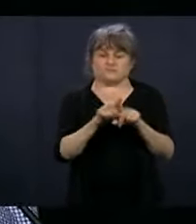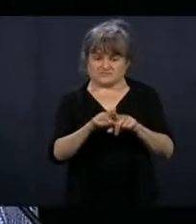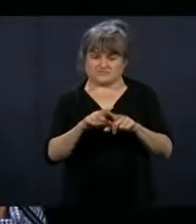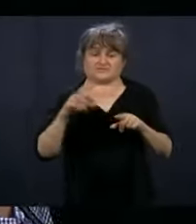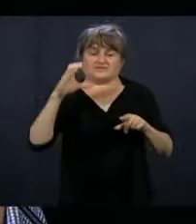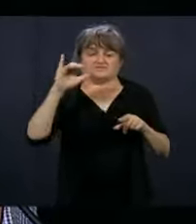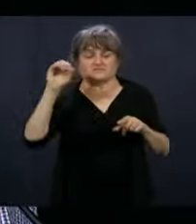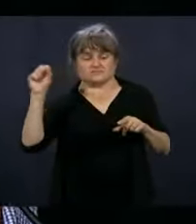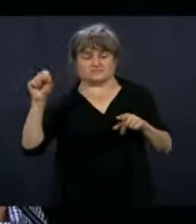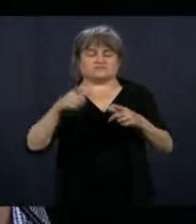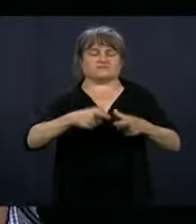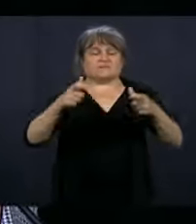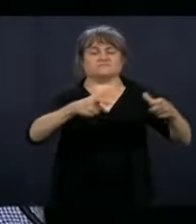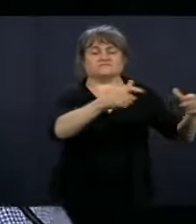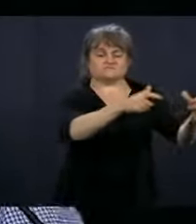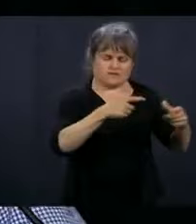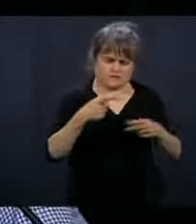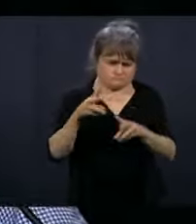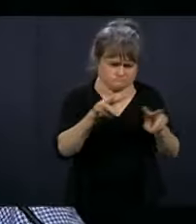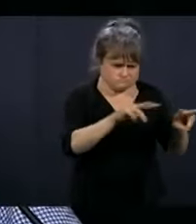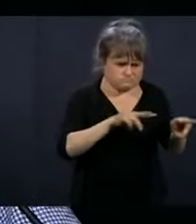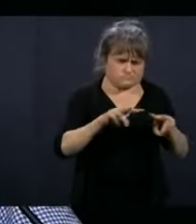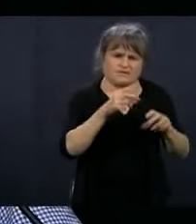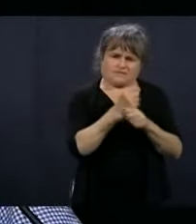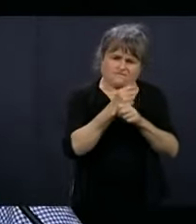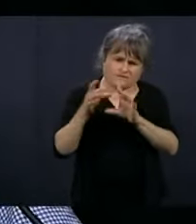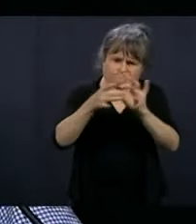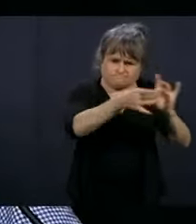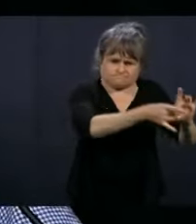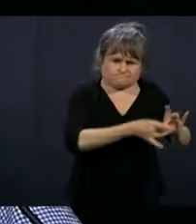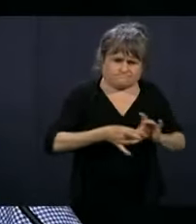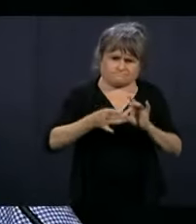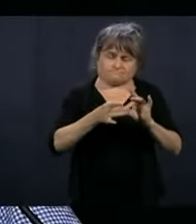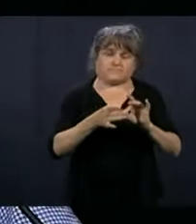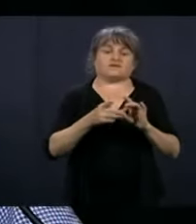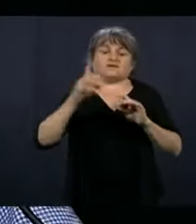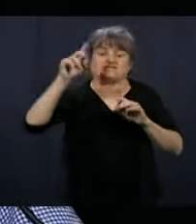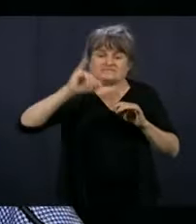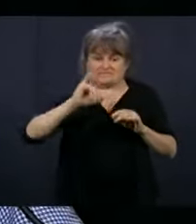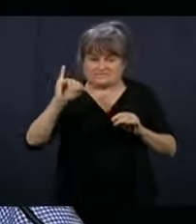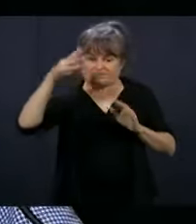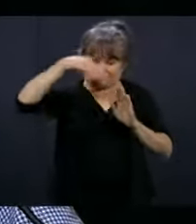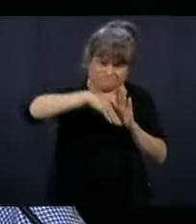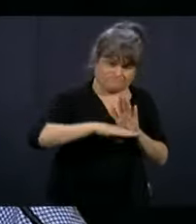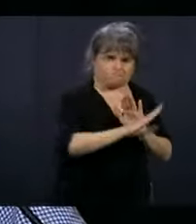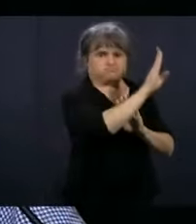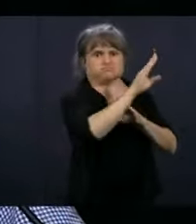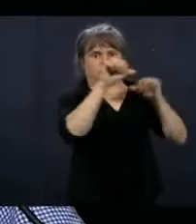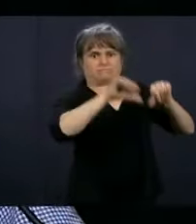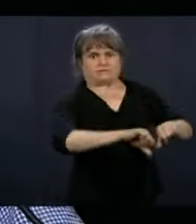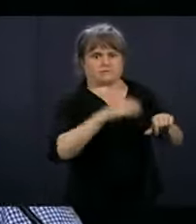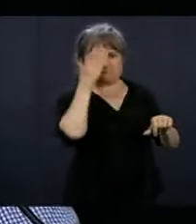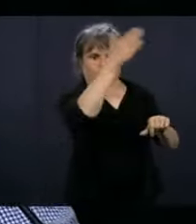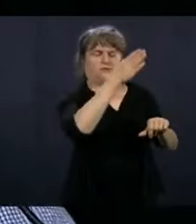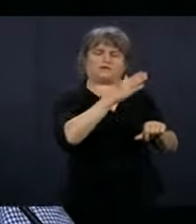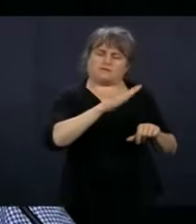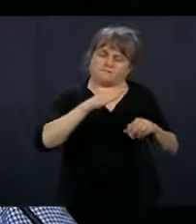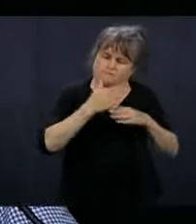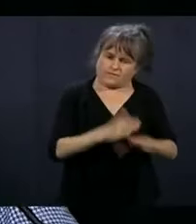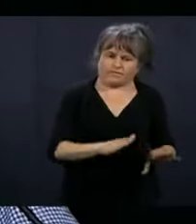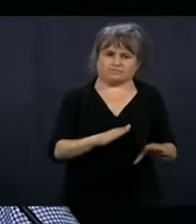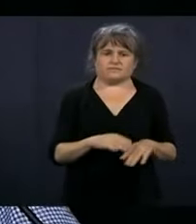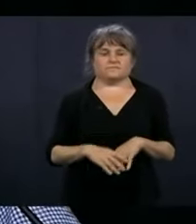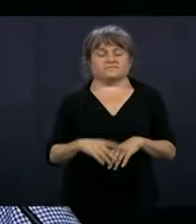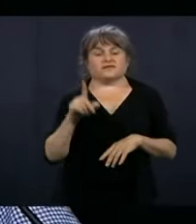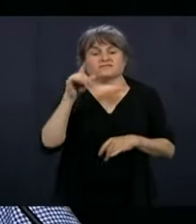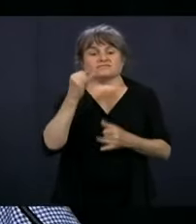to really pose a good diagnosis and to see that things be improved for the second wave. So that is the main focus